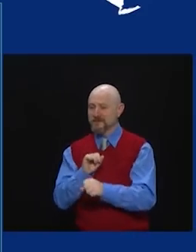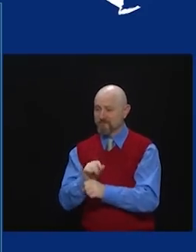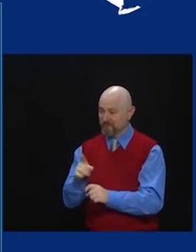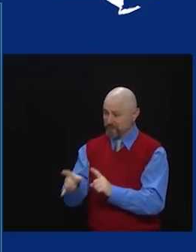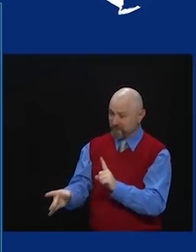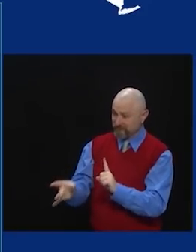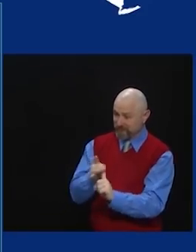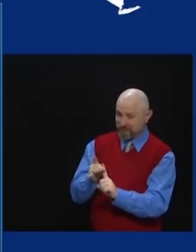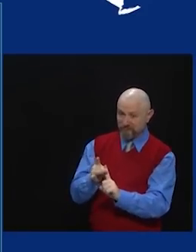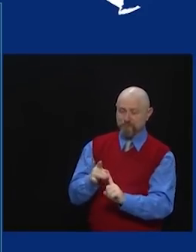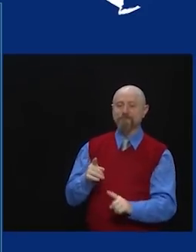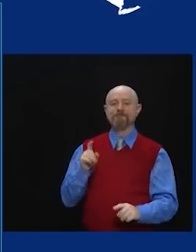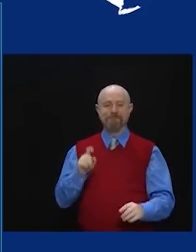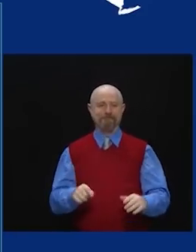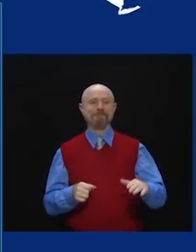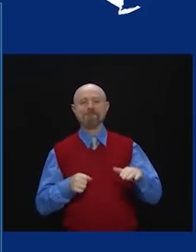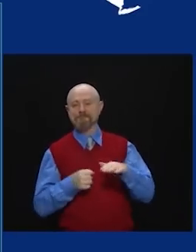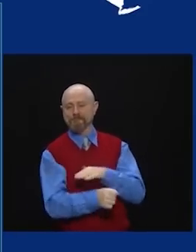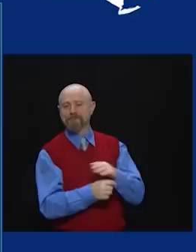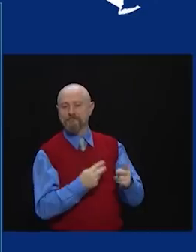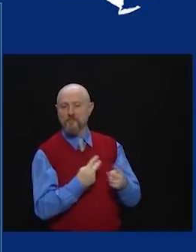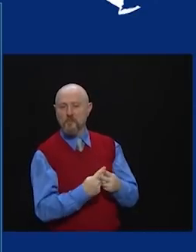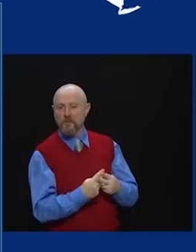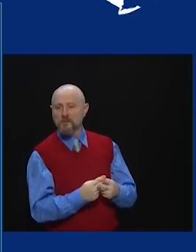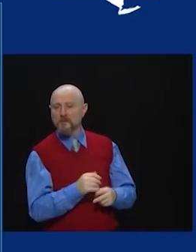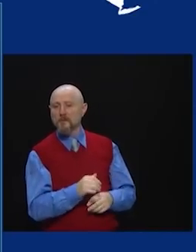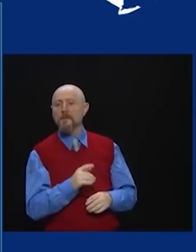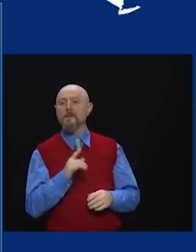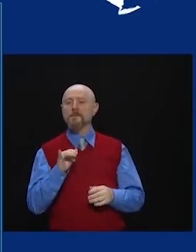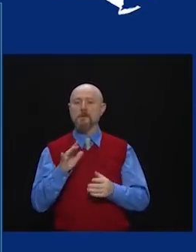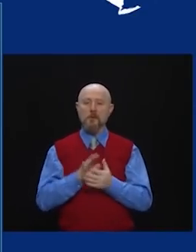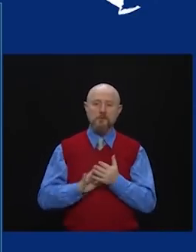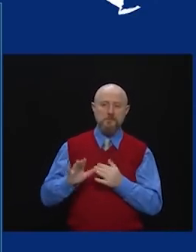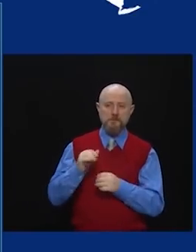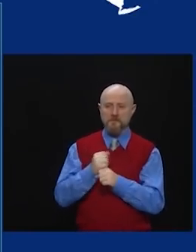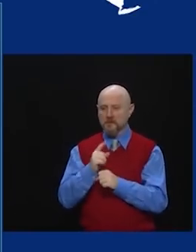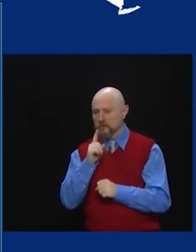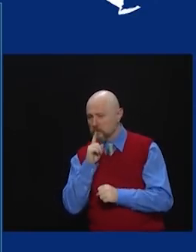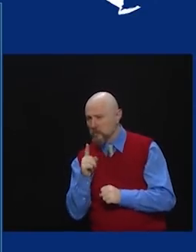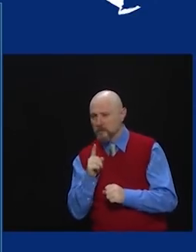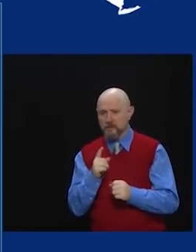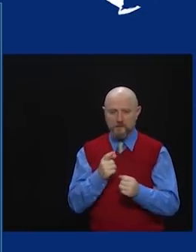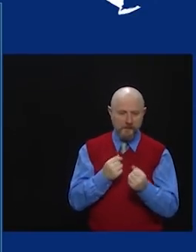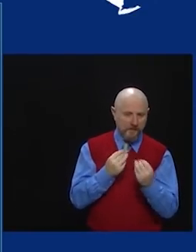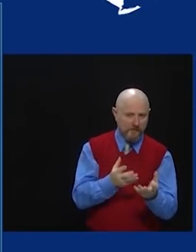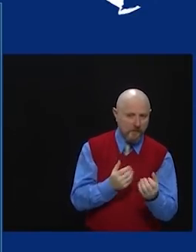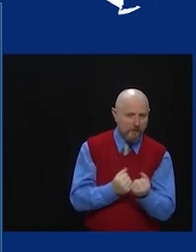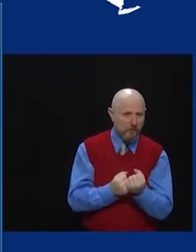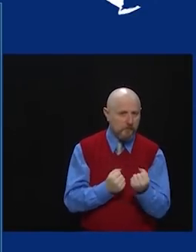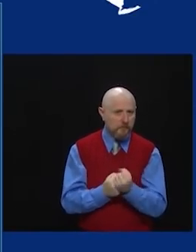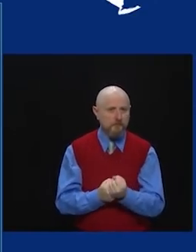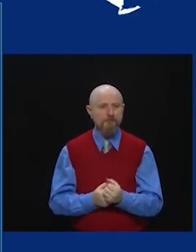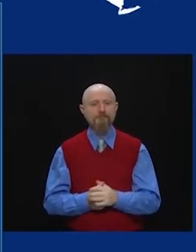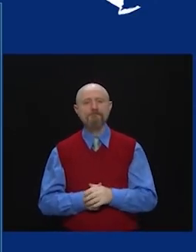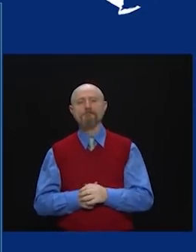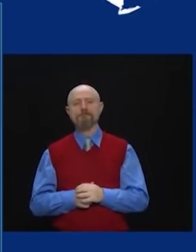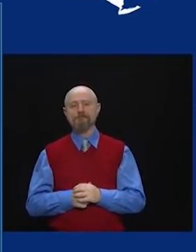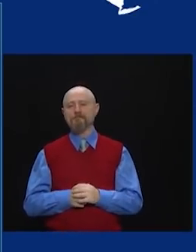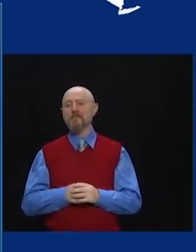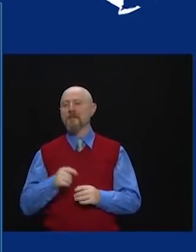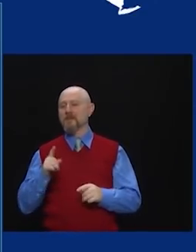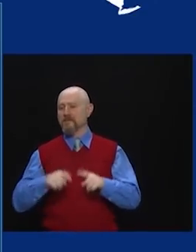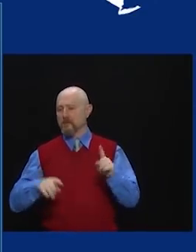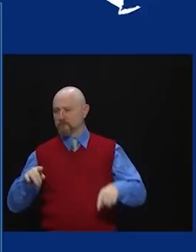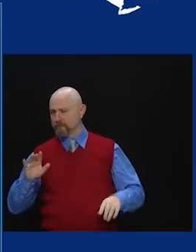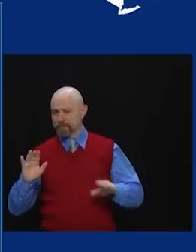CUNY, but also our privates, to make sure that we're coordinating with them, offering them support as well as all different sizes, different capabilities of